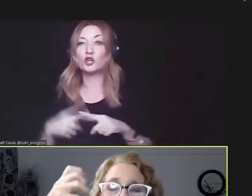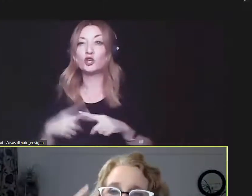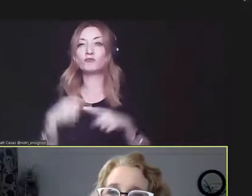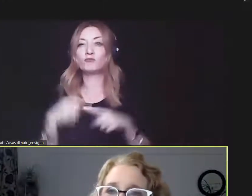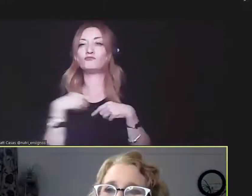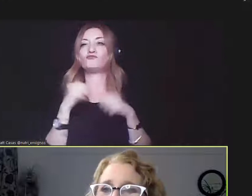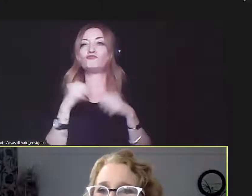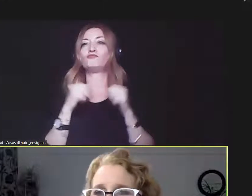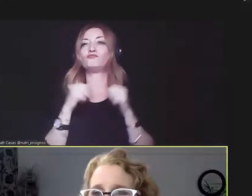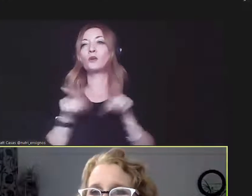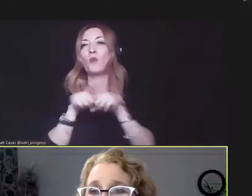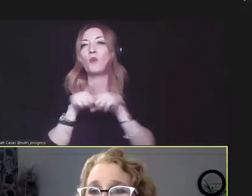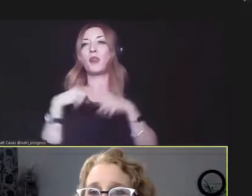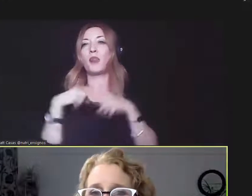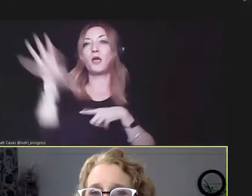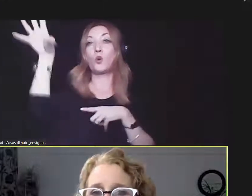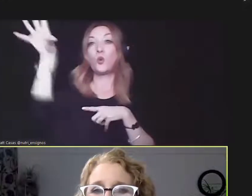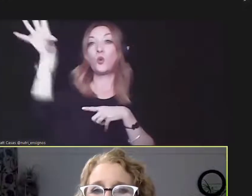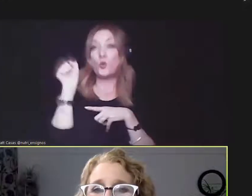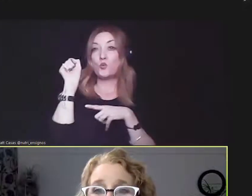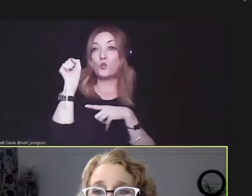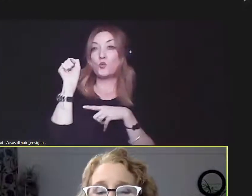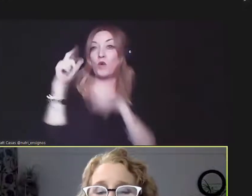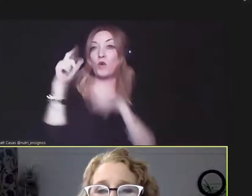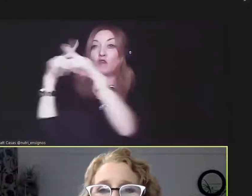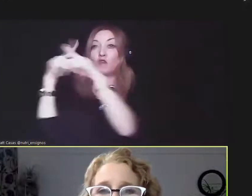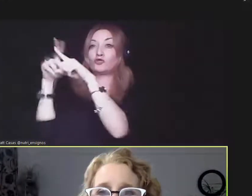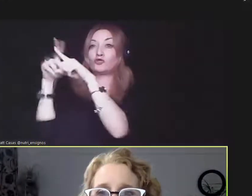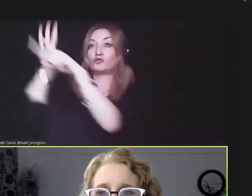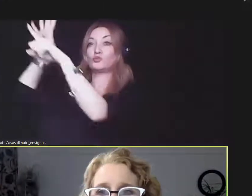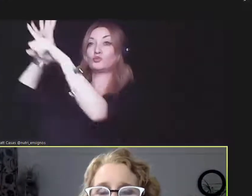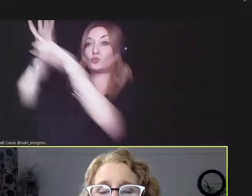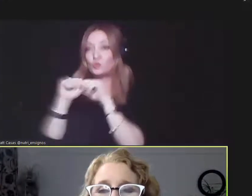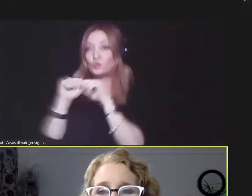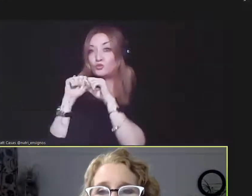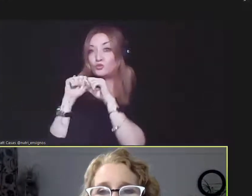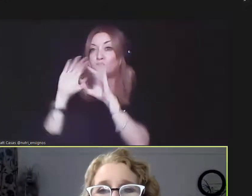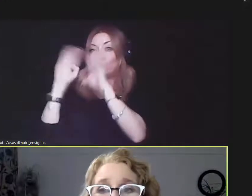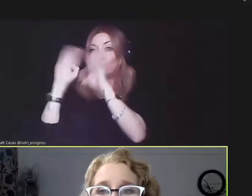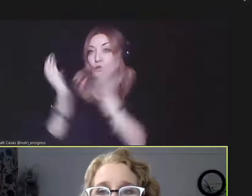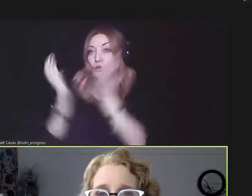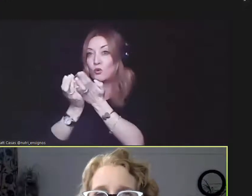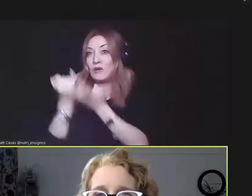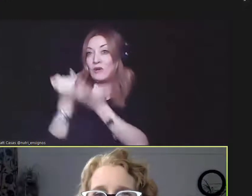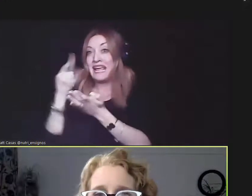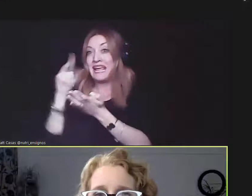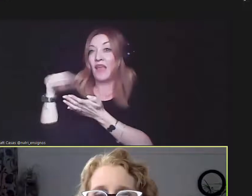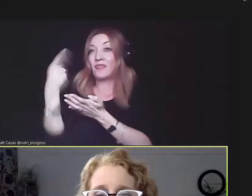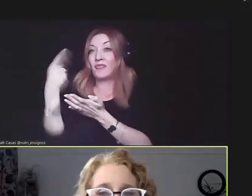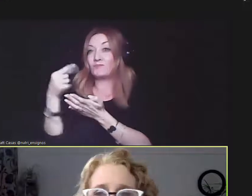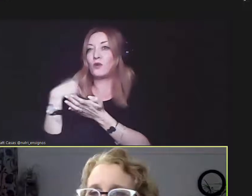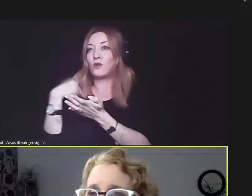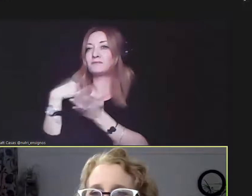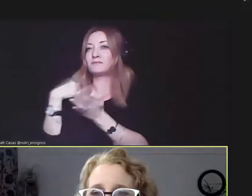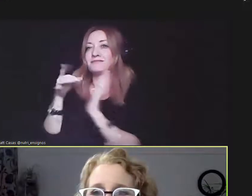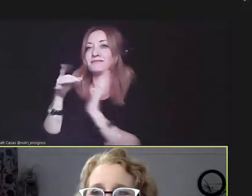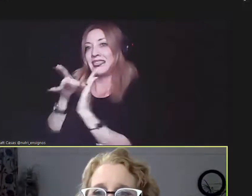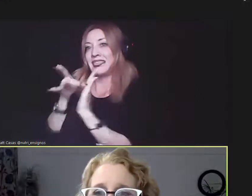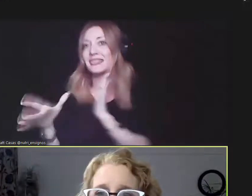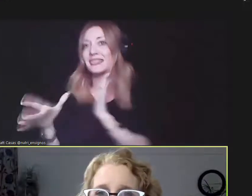then eliminates the toxin through the lymph, our urine. It's